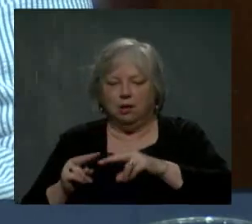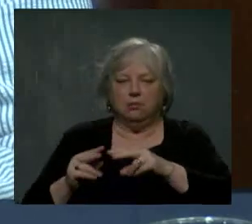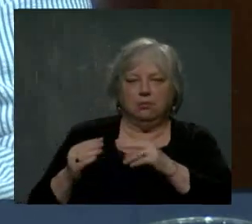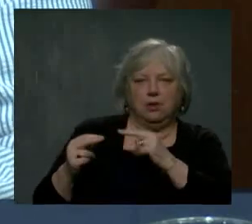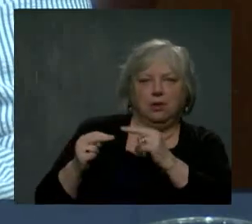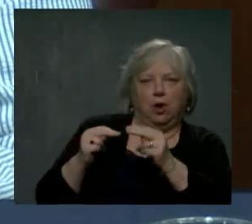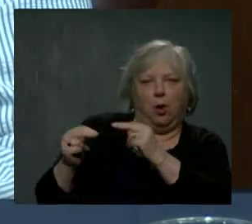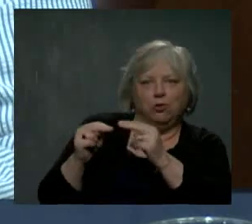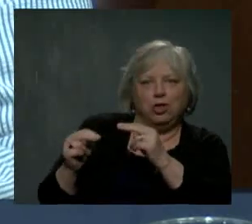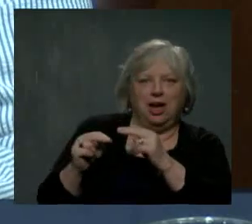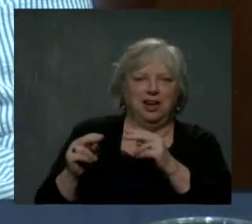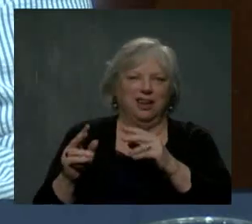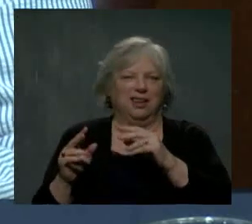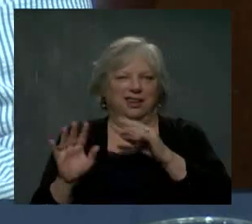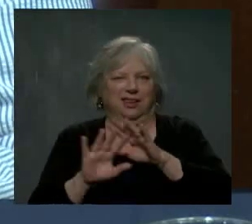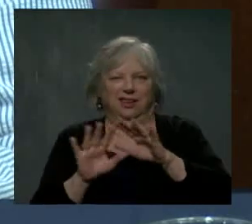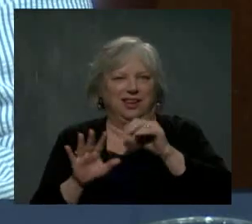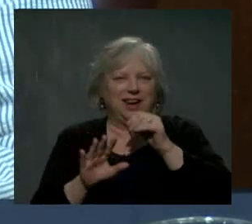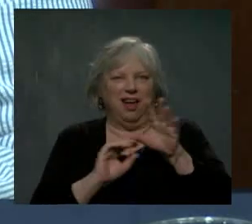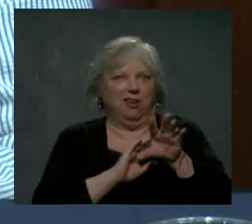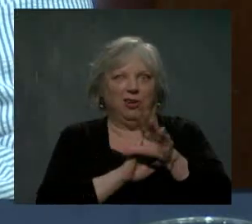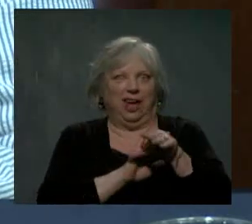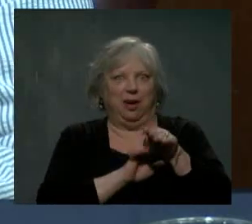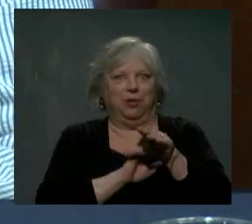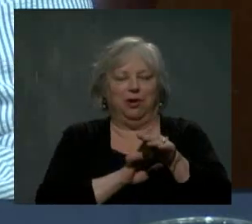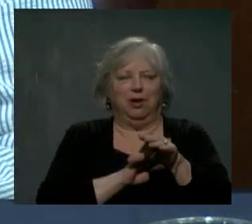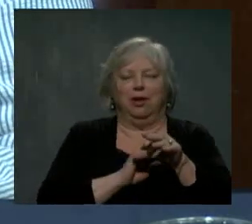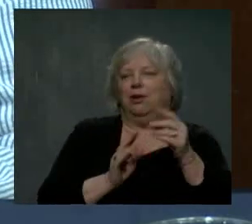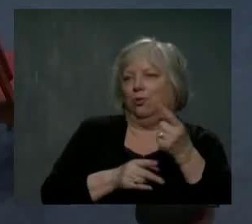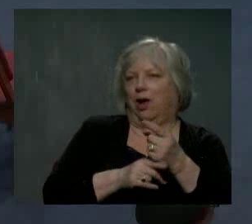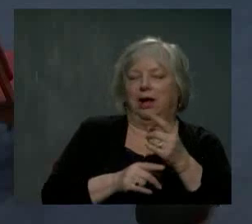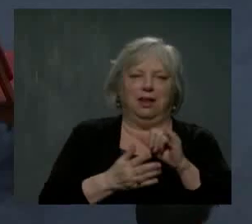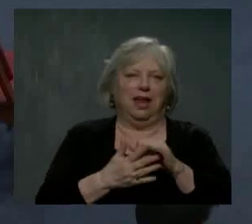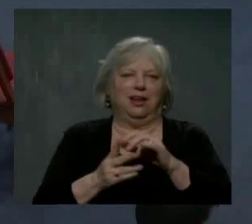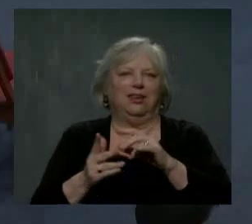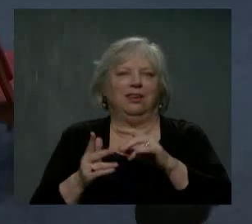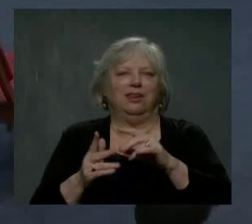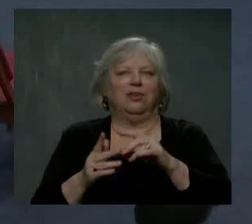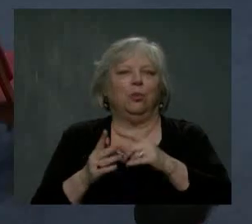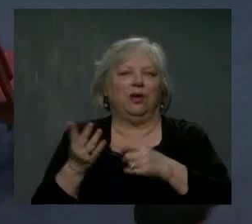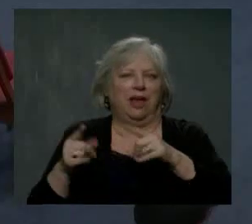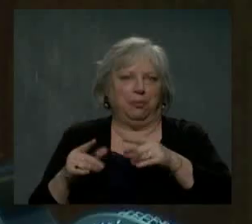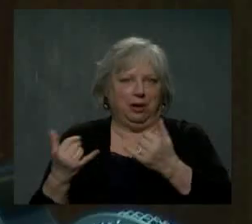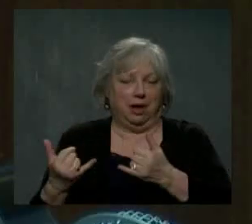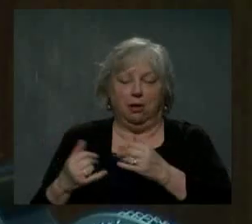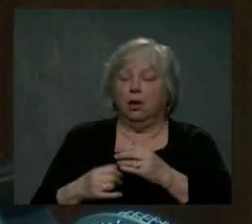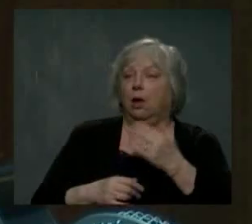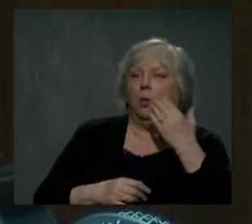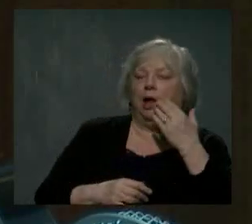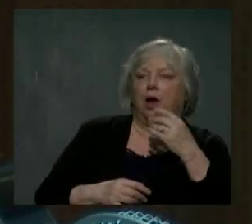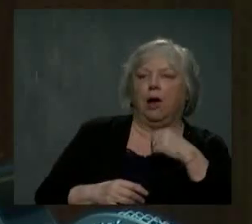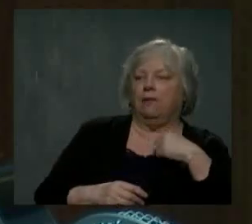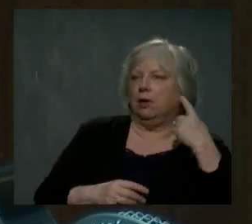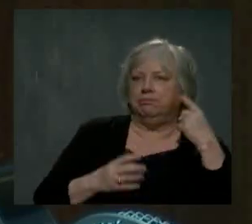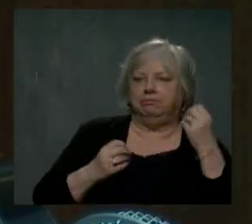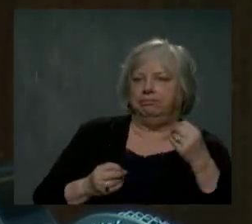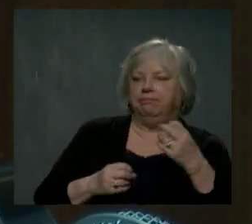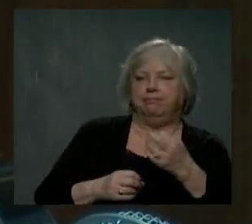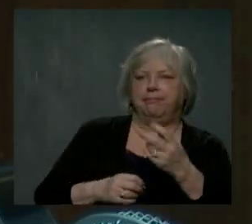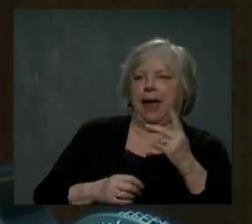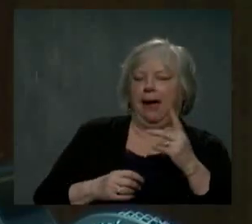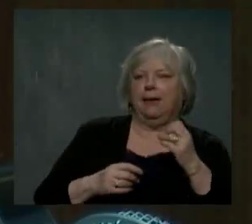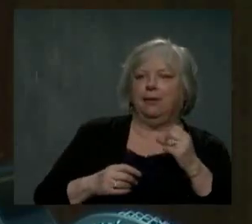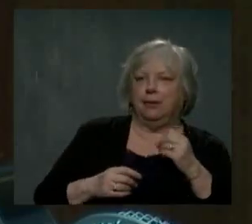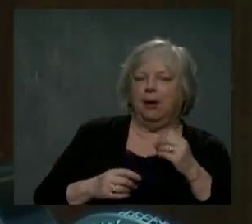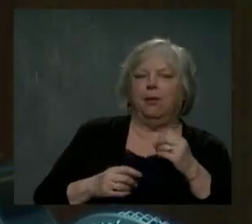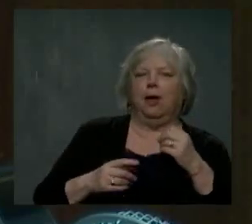it on camera. Right. So that's sort of where we are right now. Okay. Well, I know you had not come back to me and said anything,